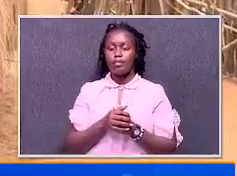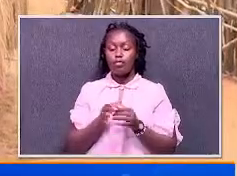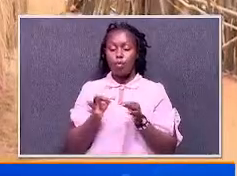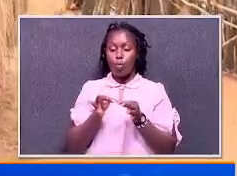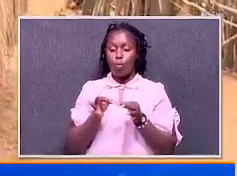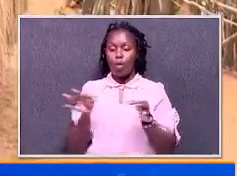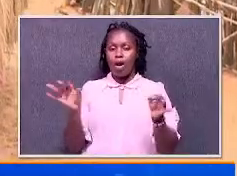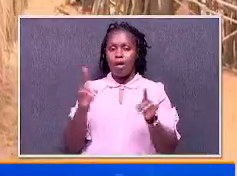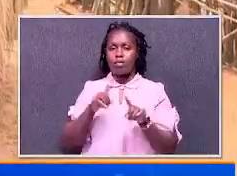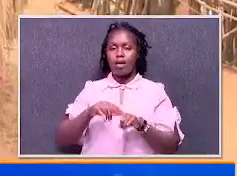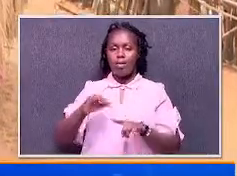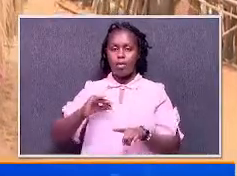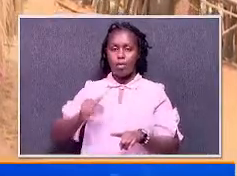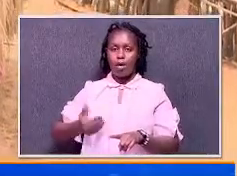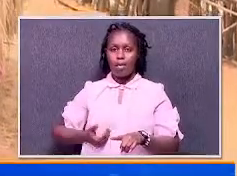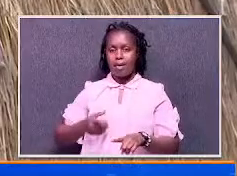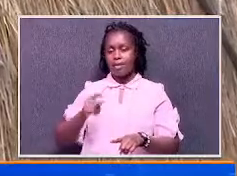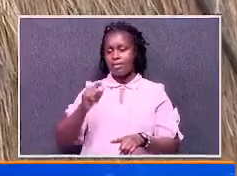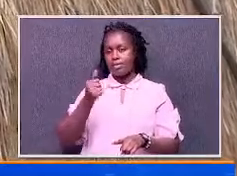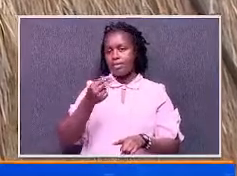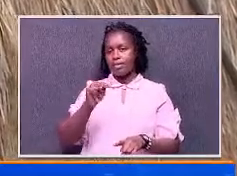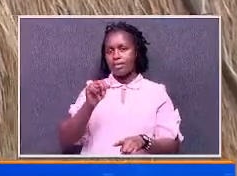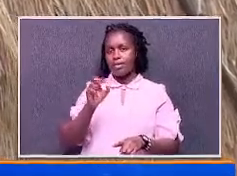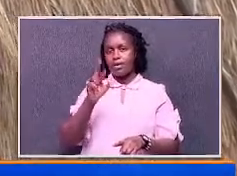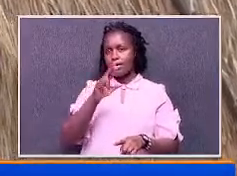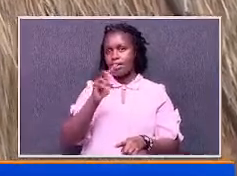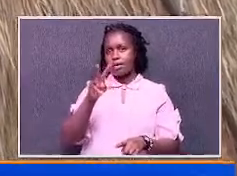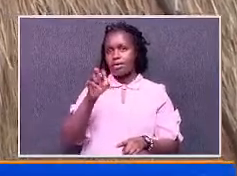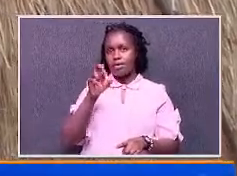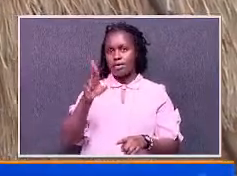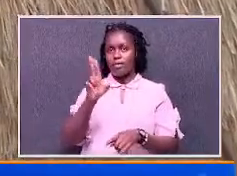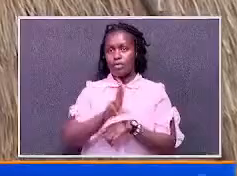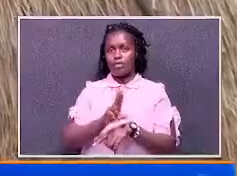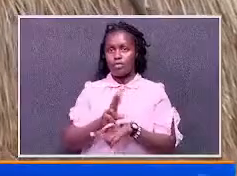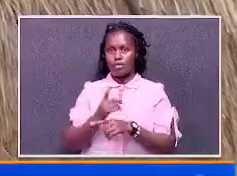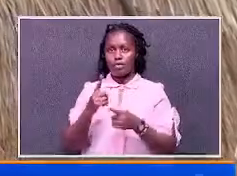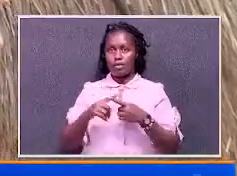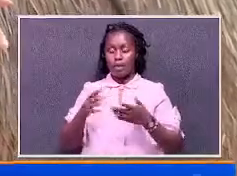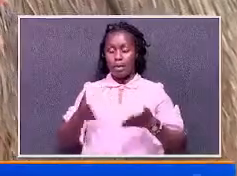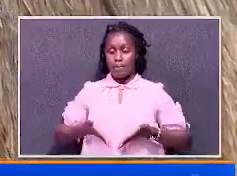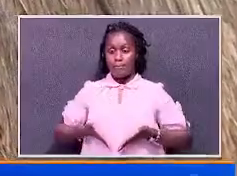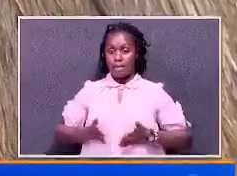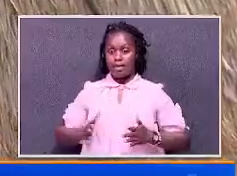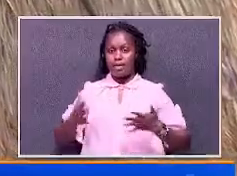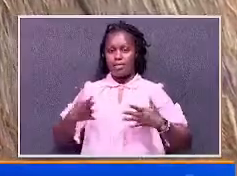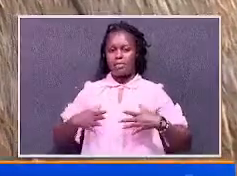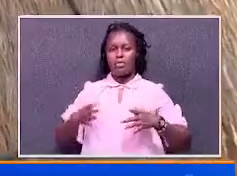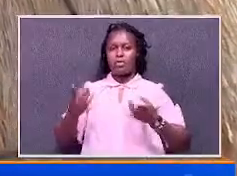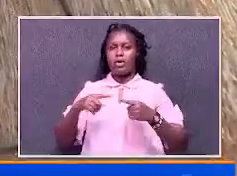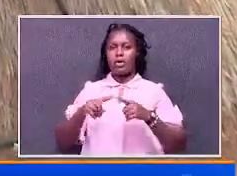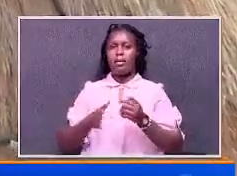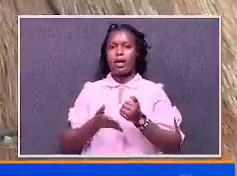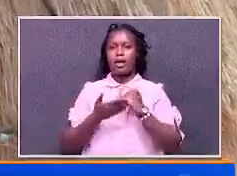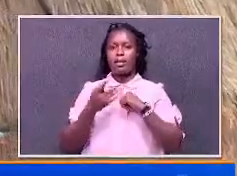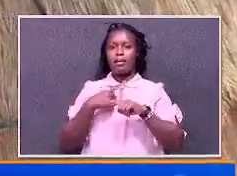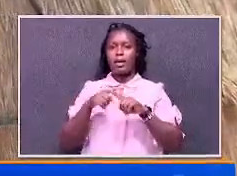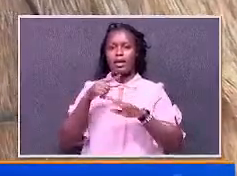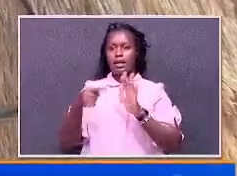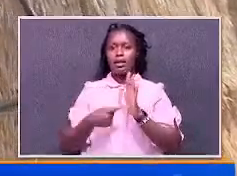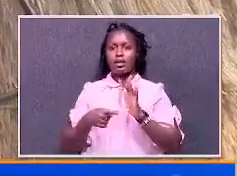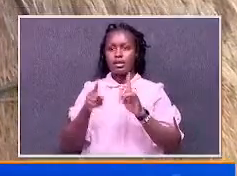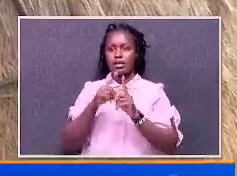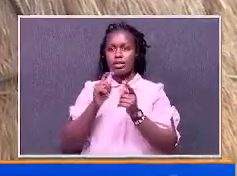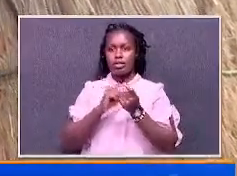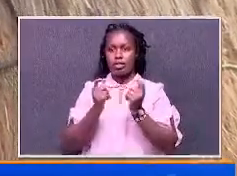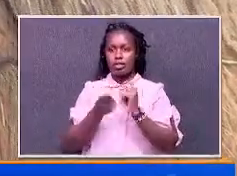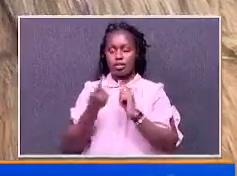long time, women in Tana River County have been using the traditional birth attendant to deliver their babies. However, this has since